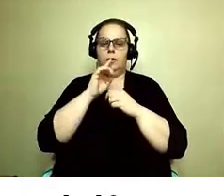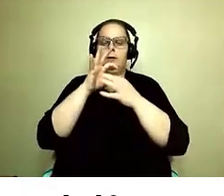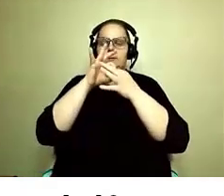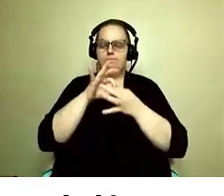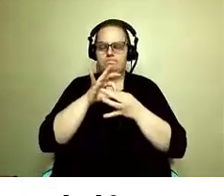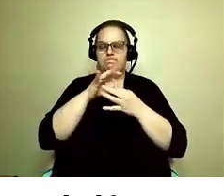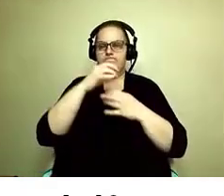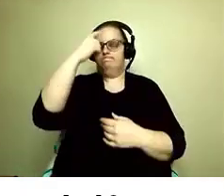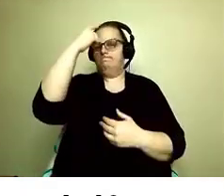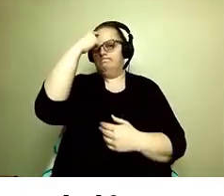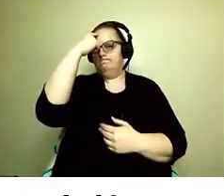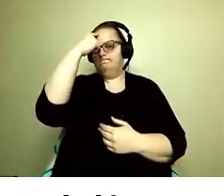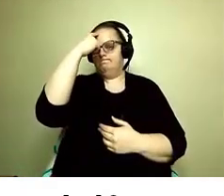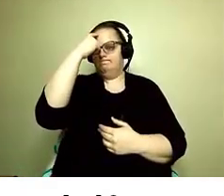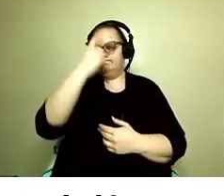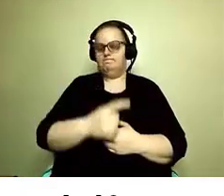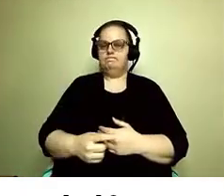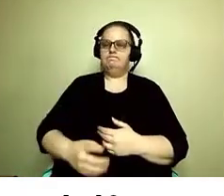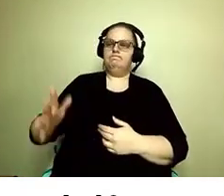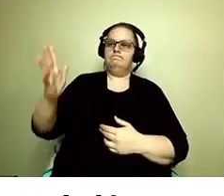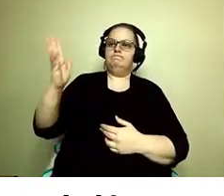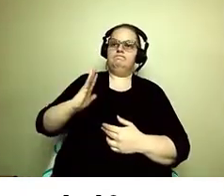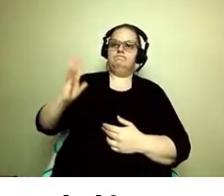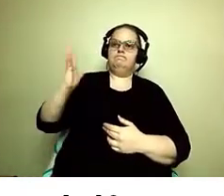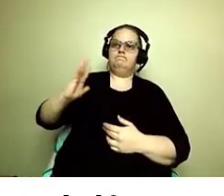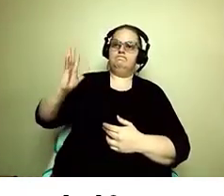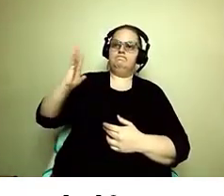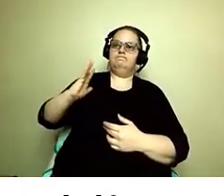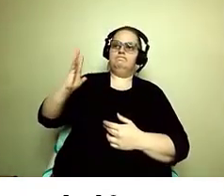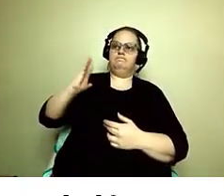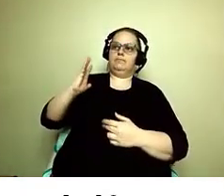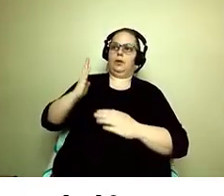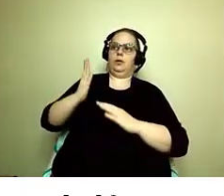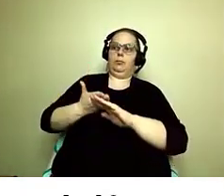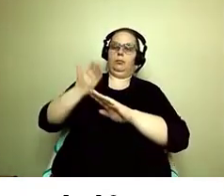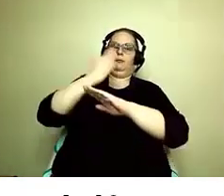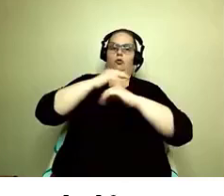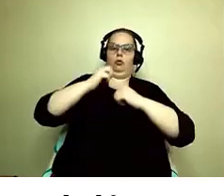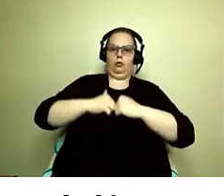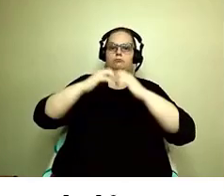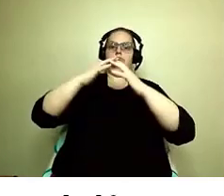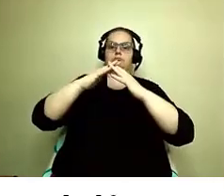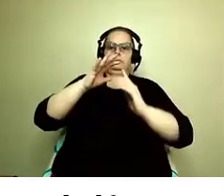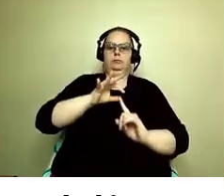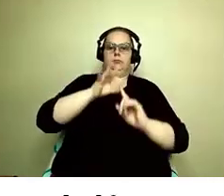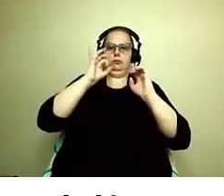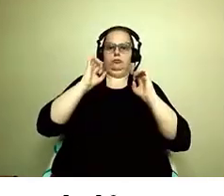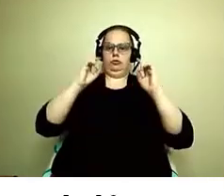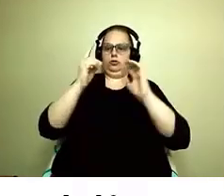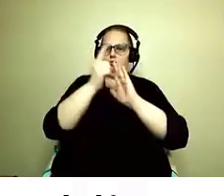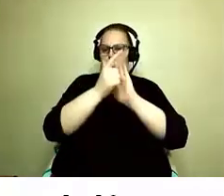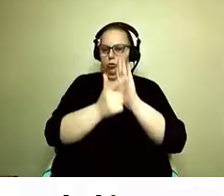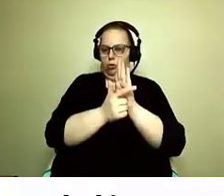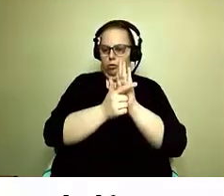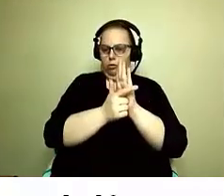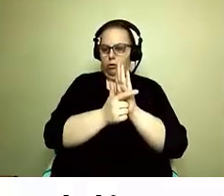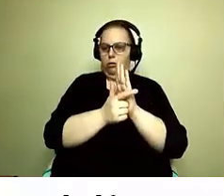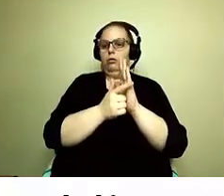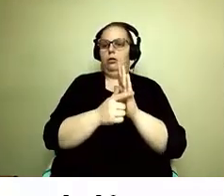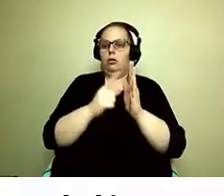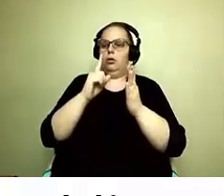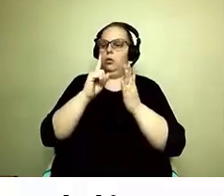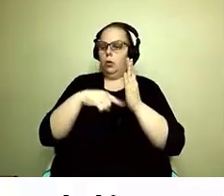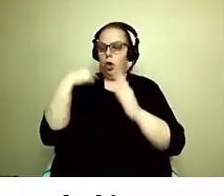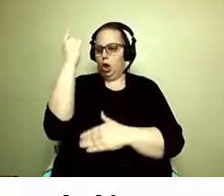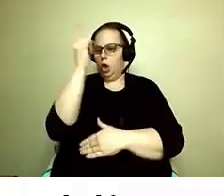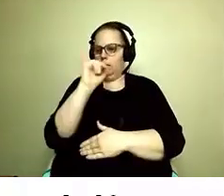about where things were prior to the enactment of special education laws. So as you can